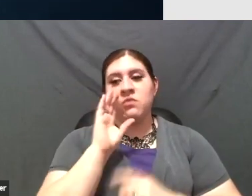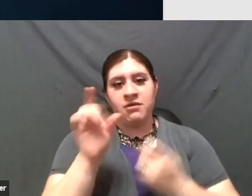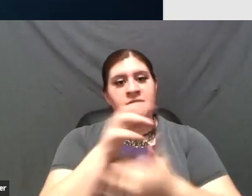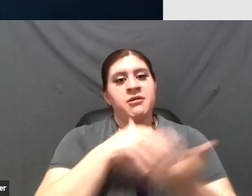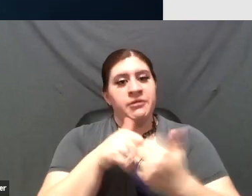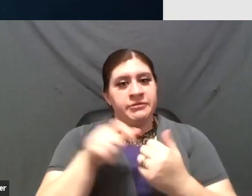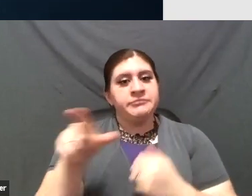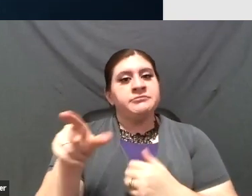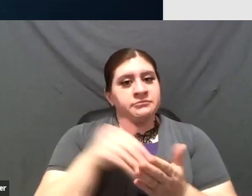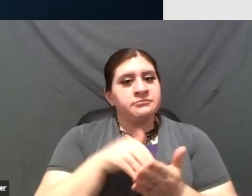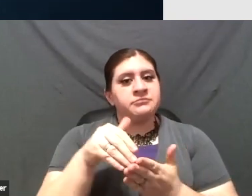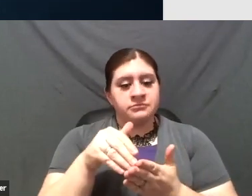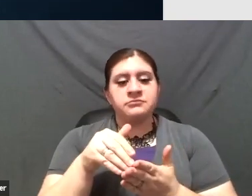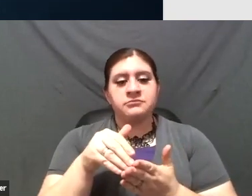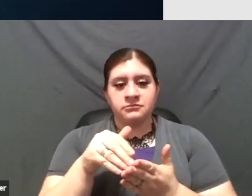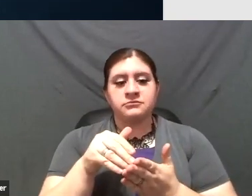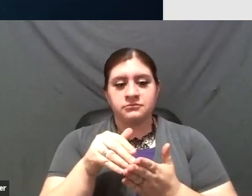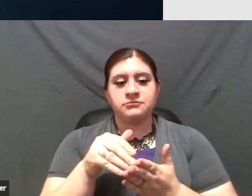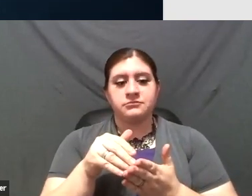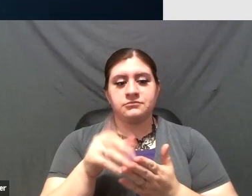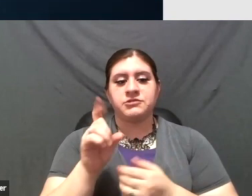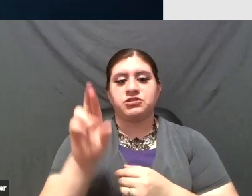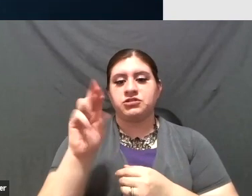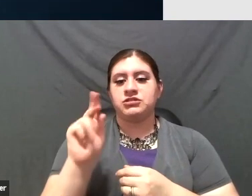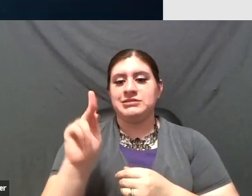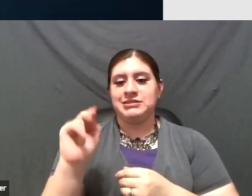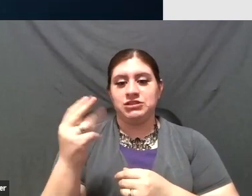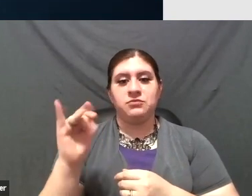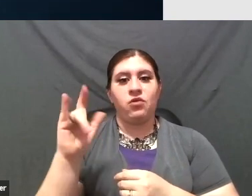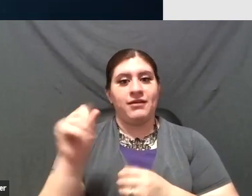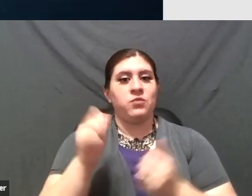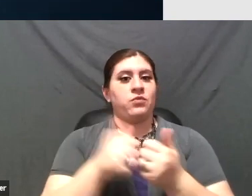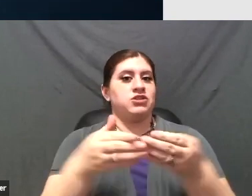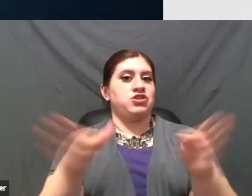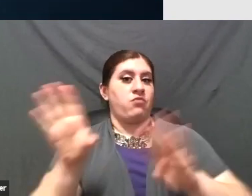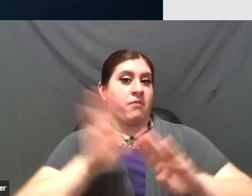interactions with Dr. Kish Molina in general biology